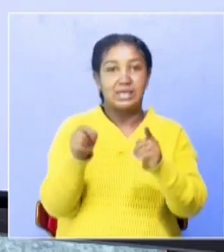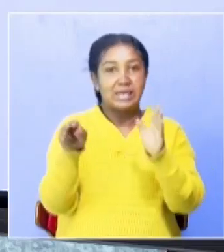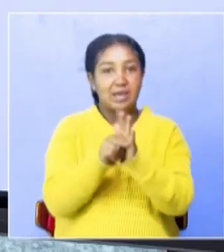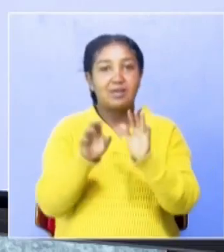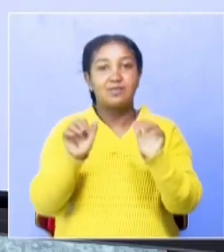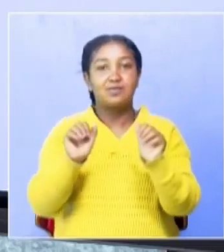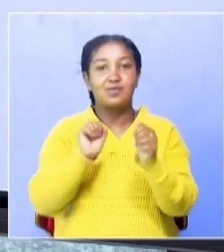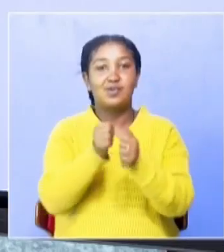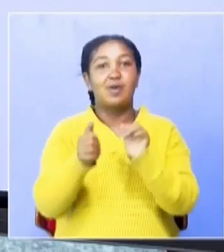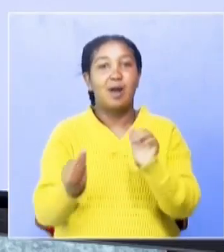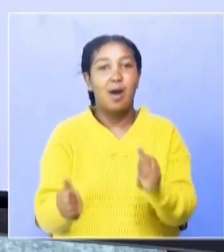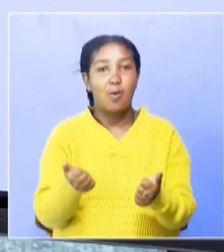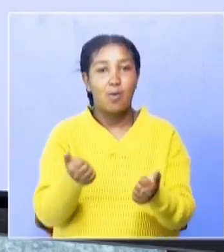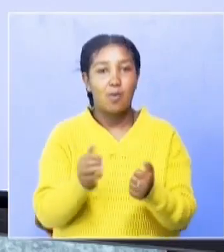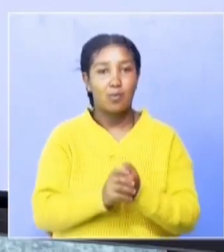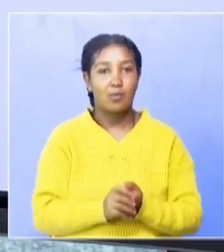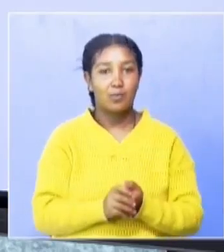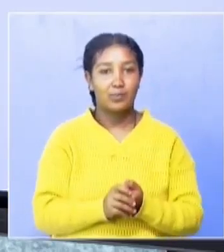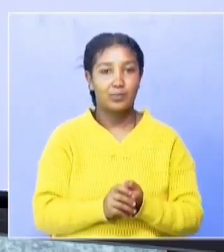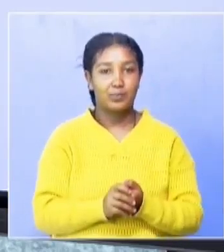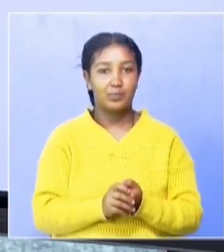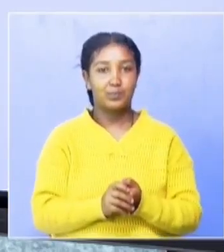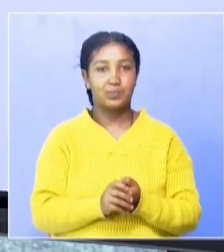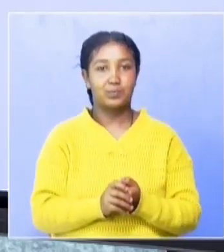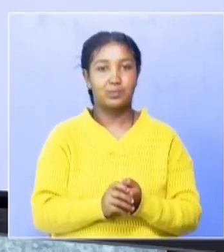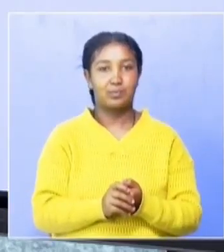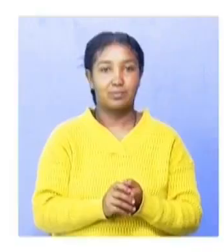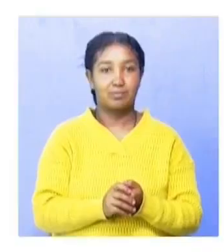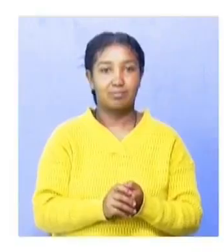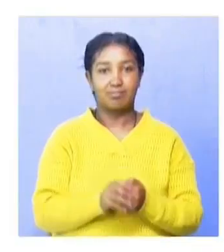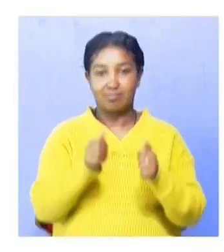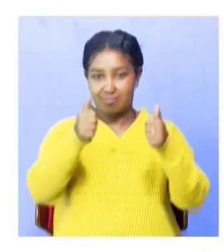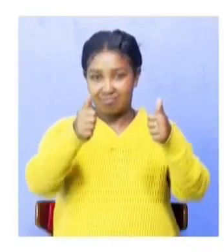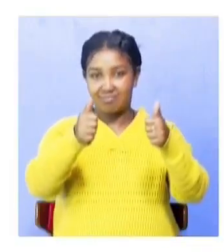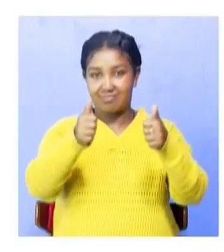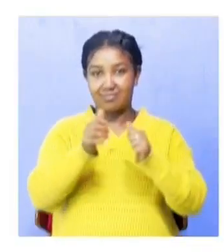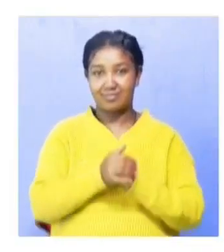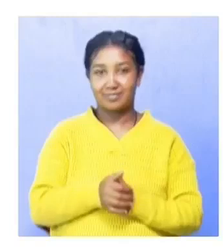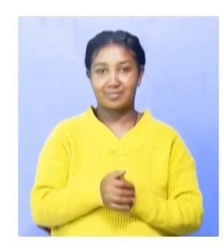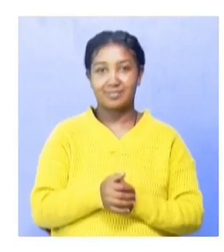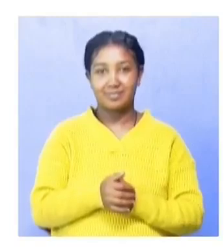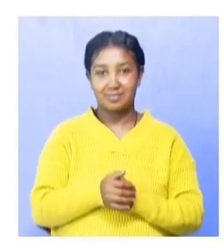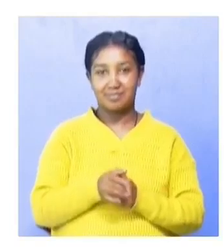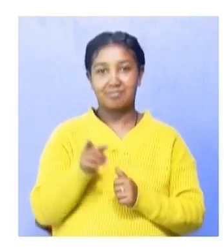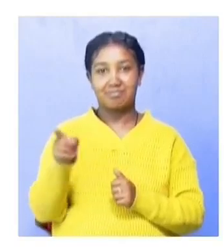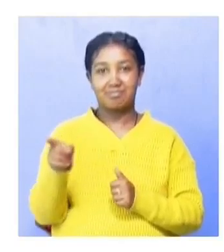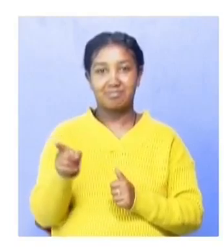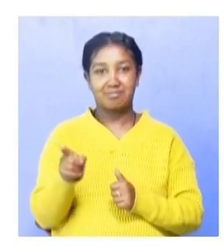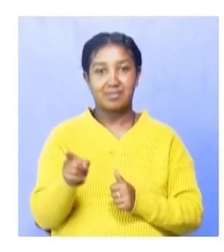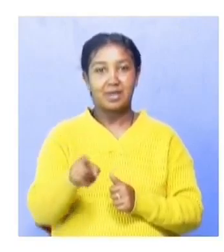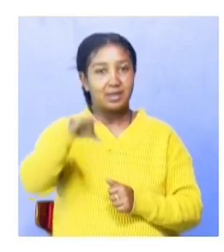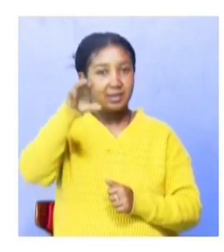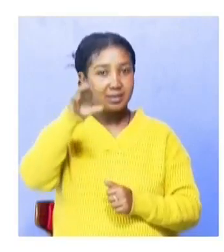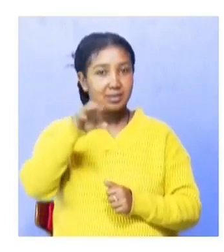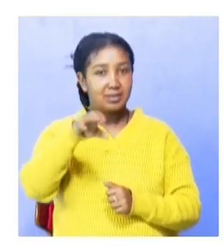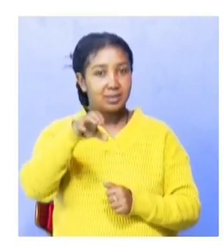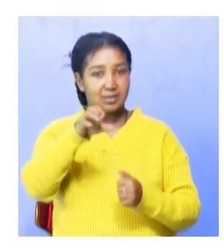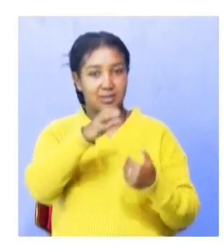yes, negative form? Bravo. Come on here. Subject should be here.